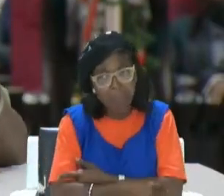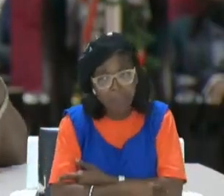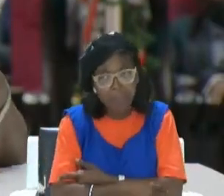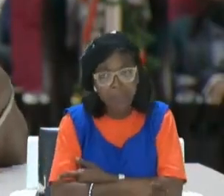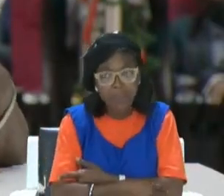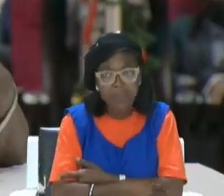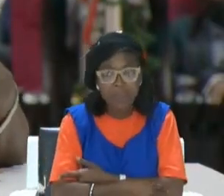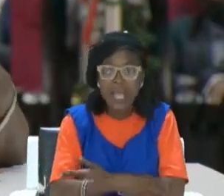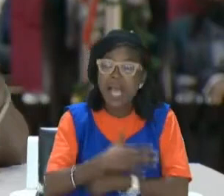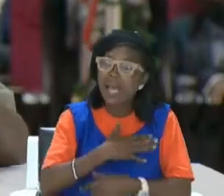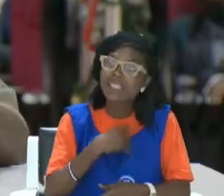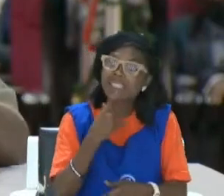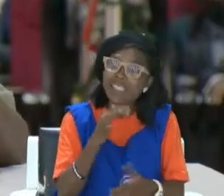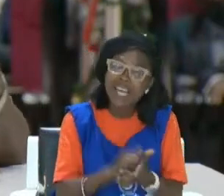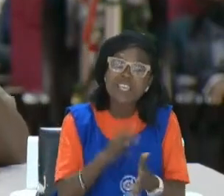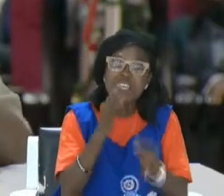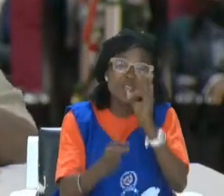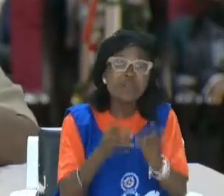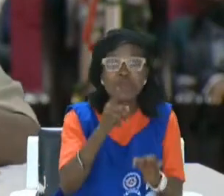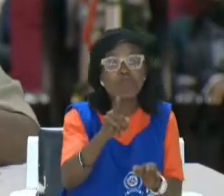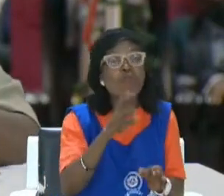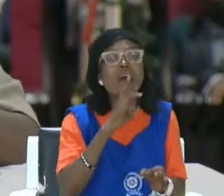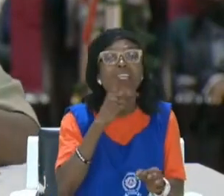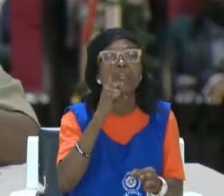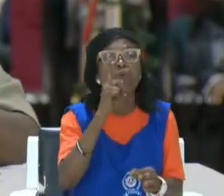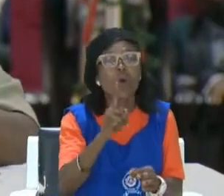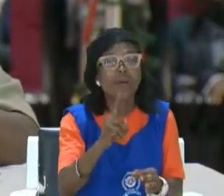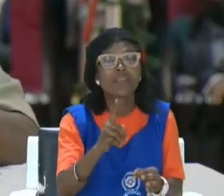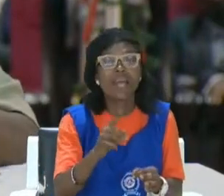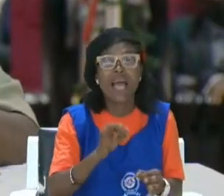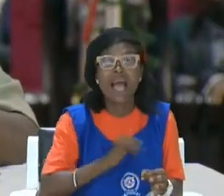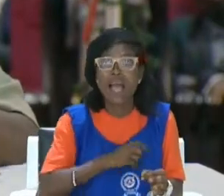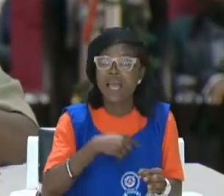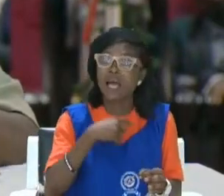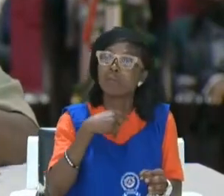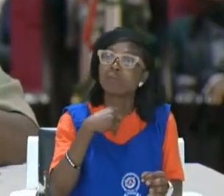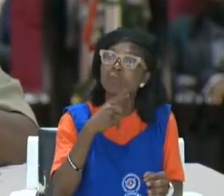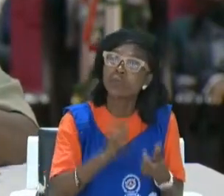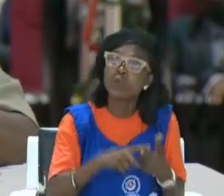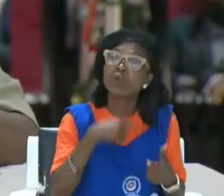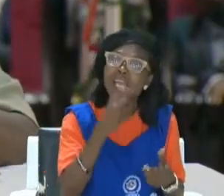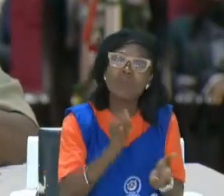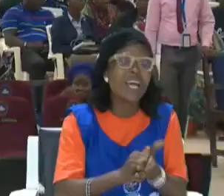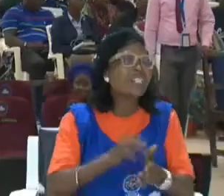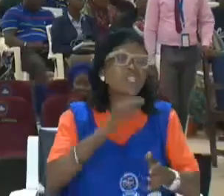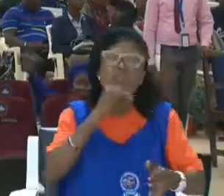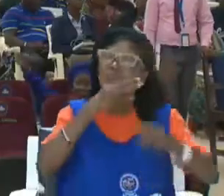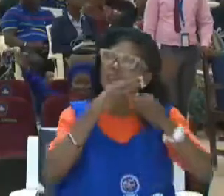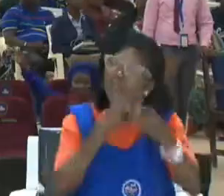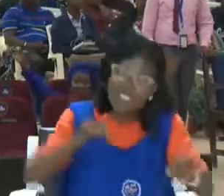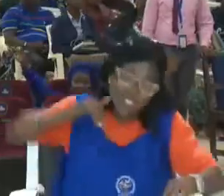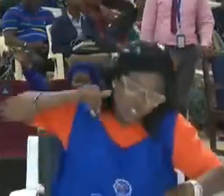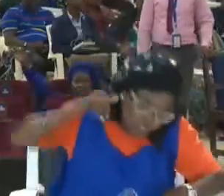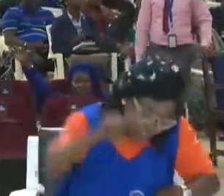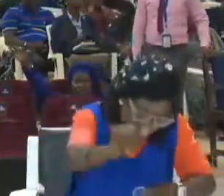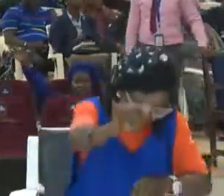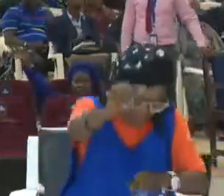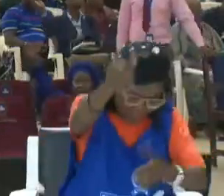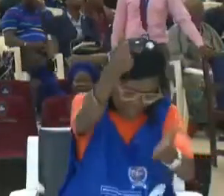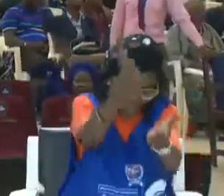Well, he says, if you are the one, I'm to tell you, it is not over yet.